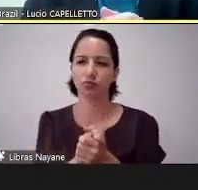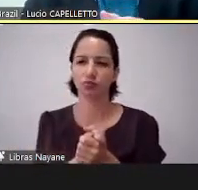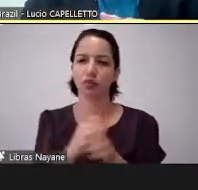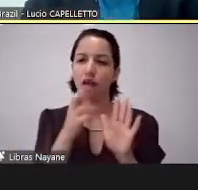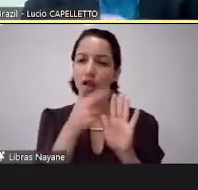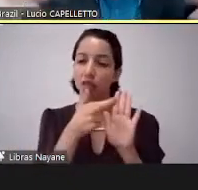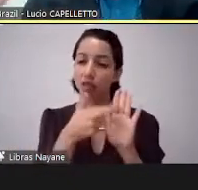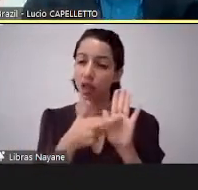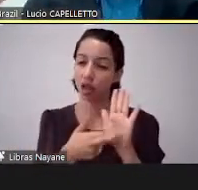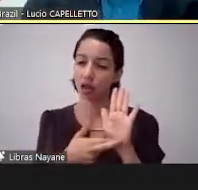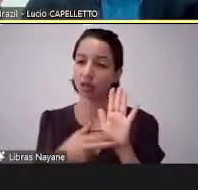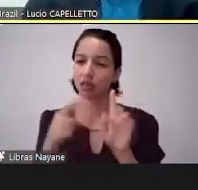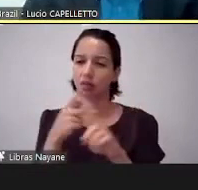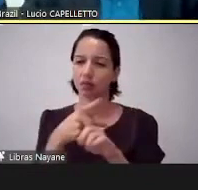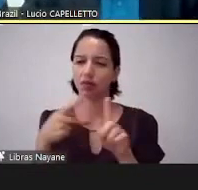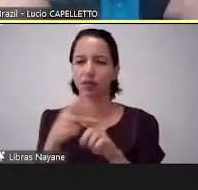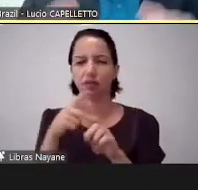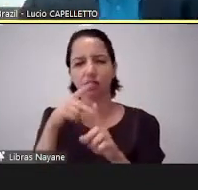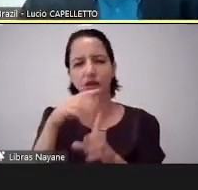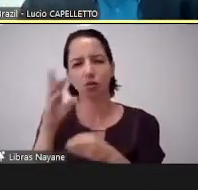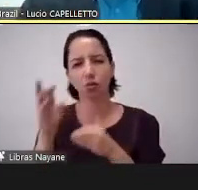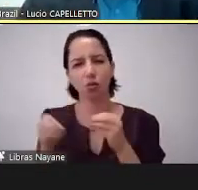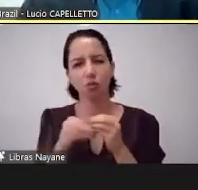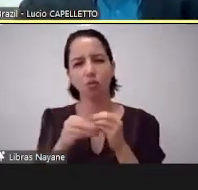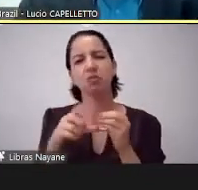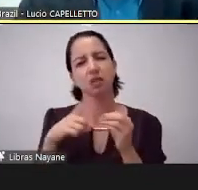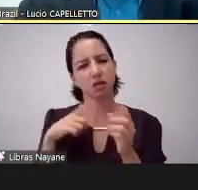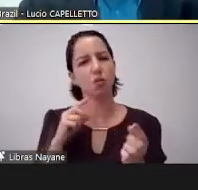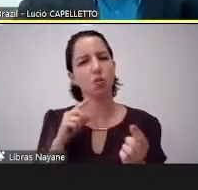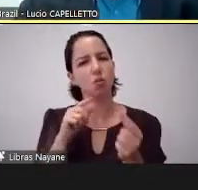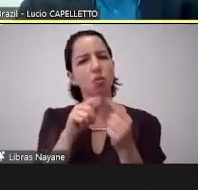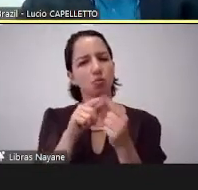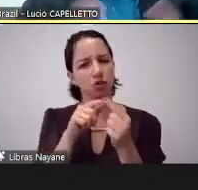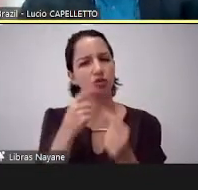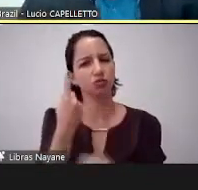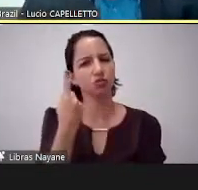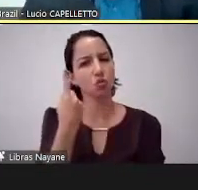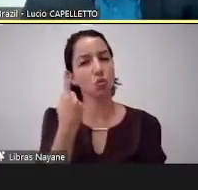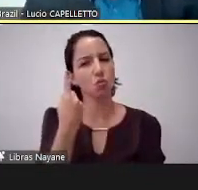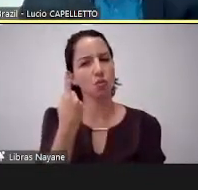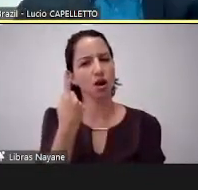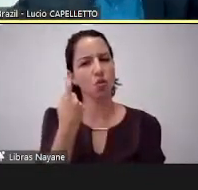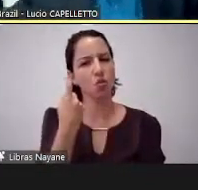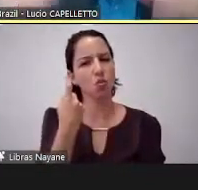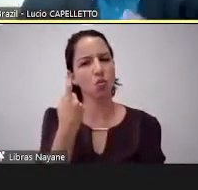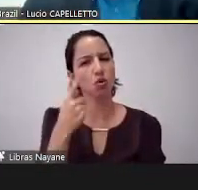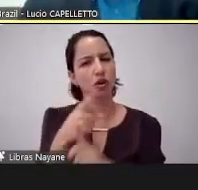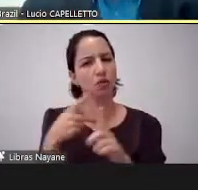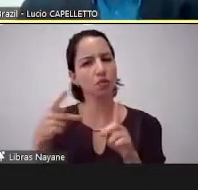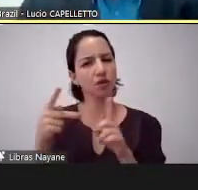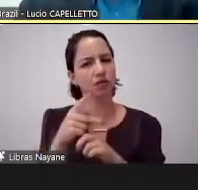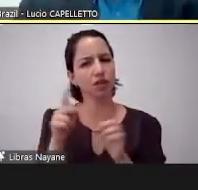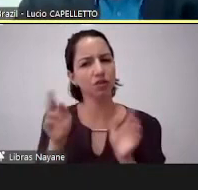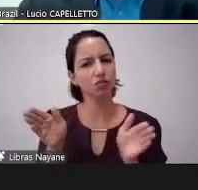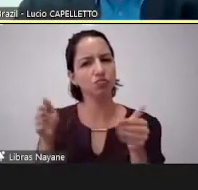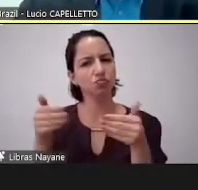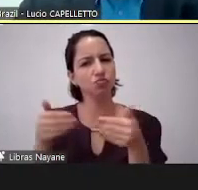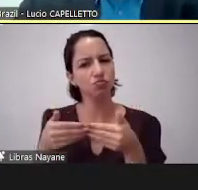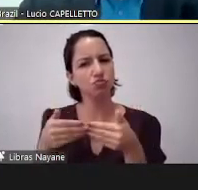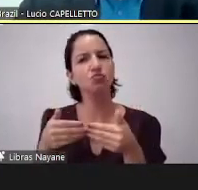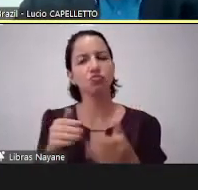product. Harmonization of the applicable rules to the system of pension,